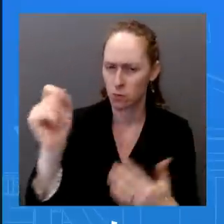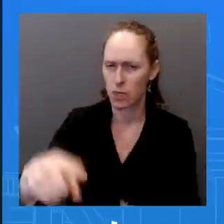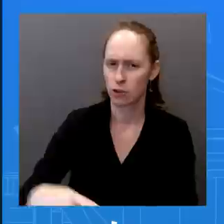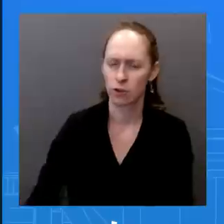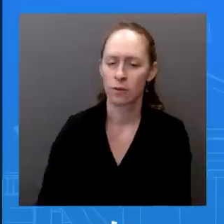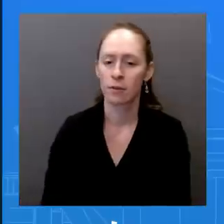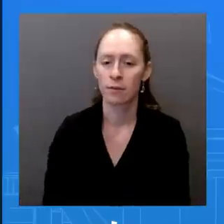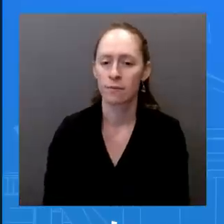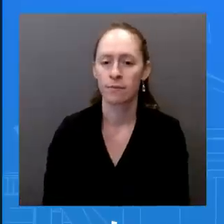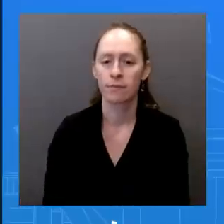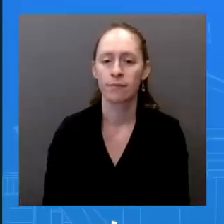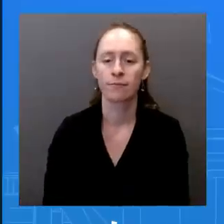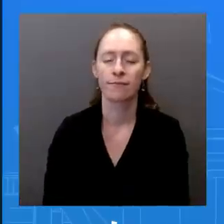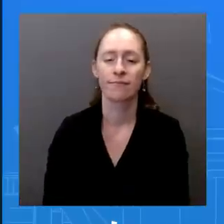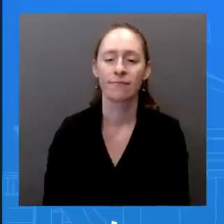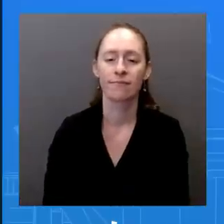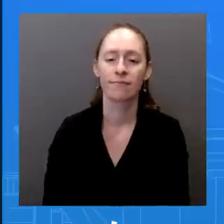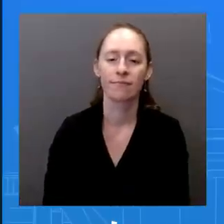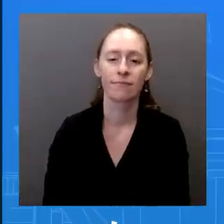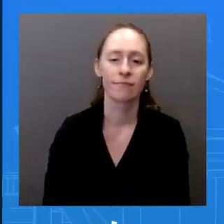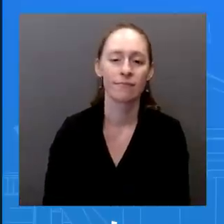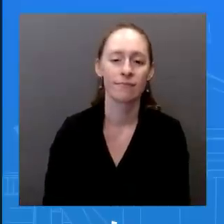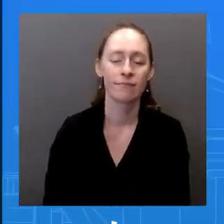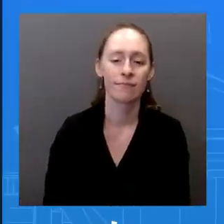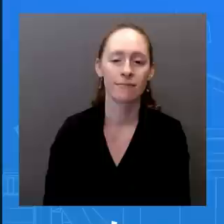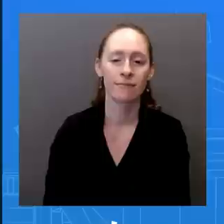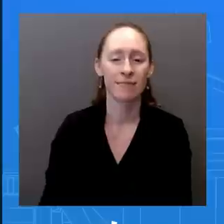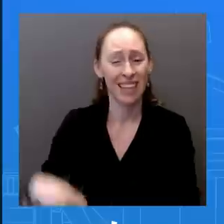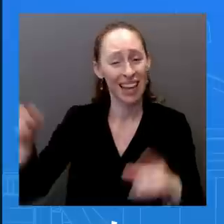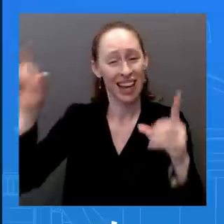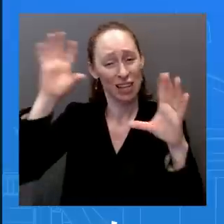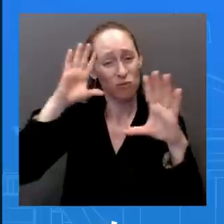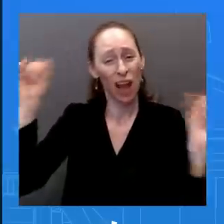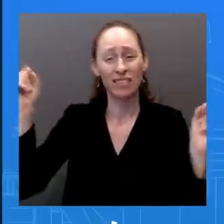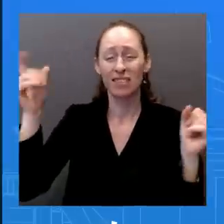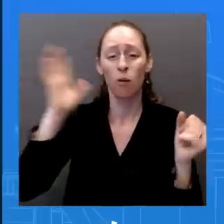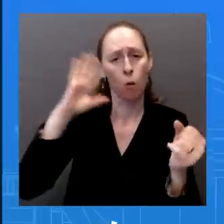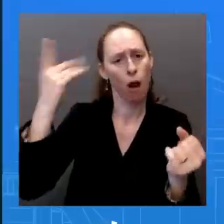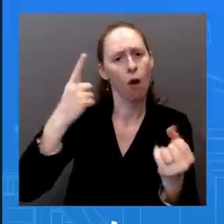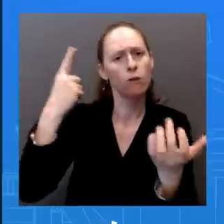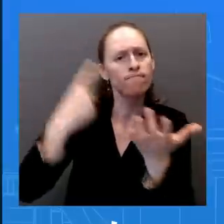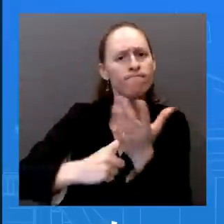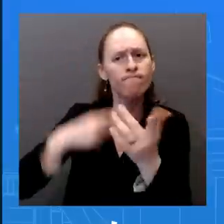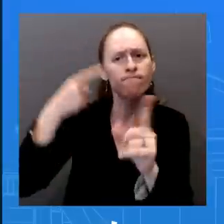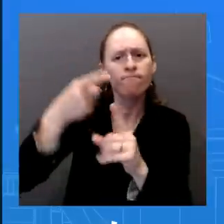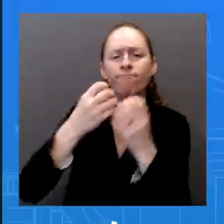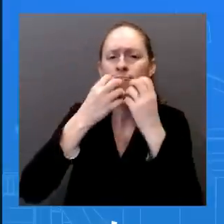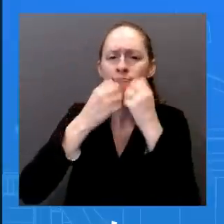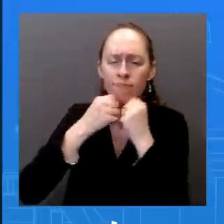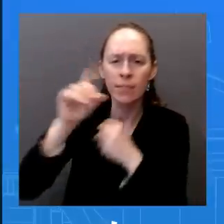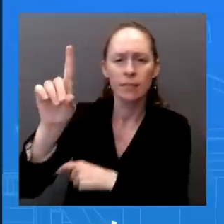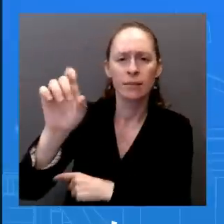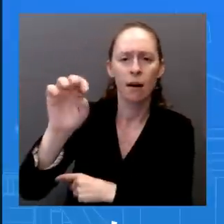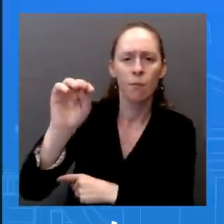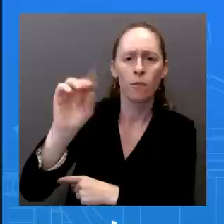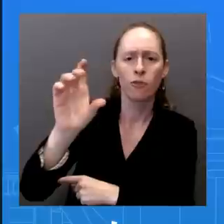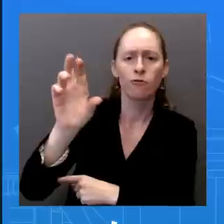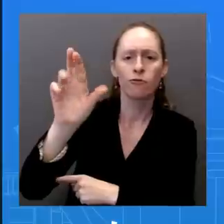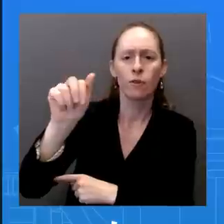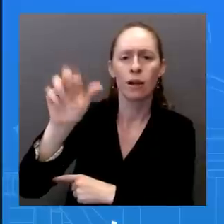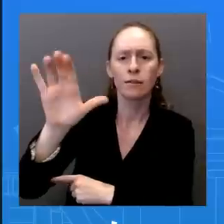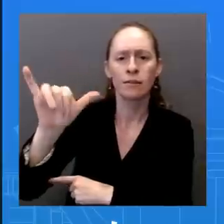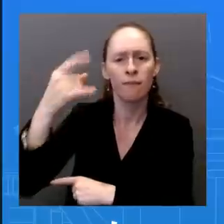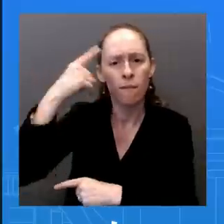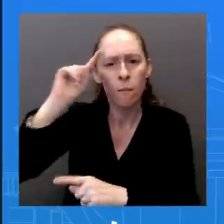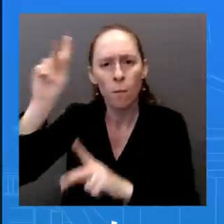his support for democracy and his belief that democracy and not autocracy is the model that best delivers both for its